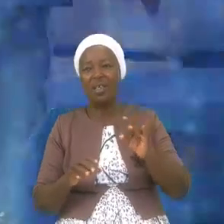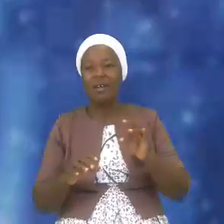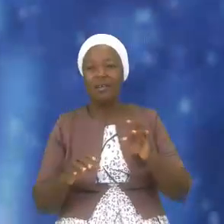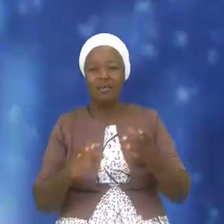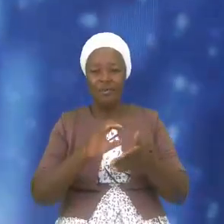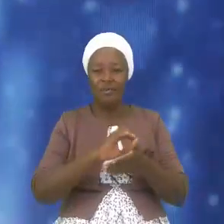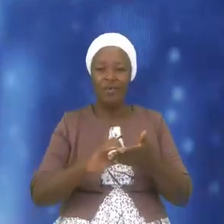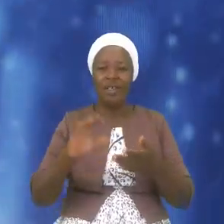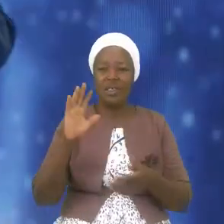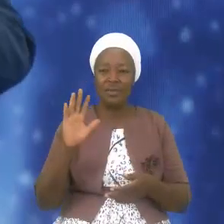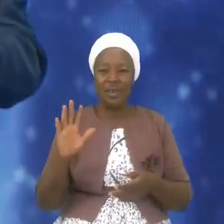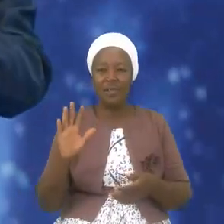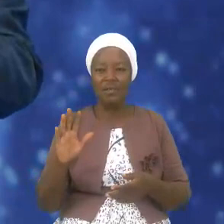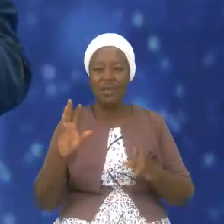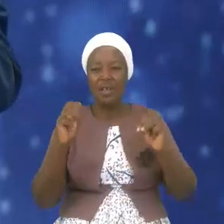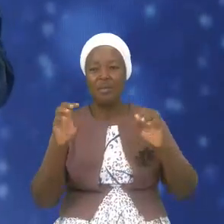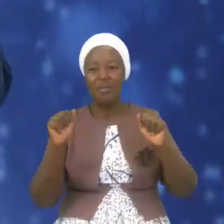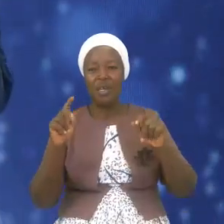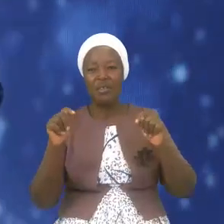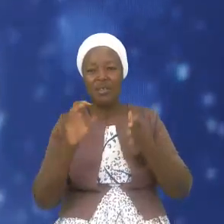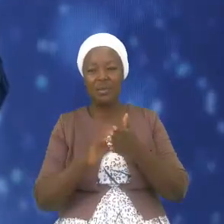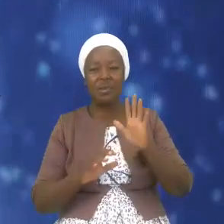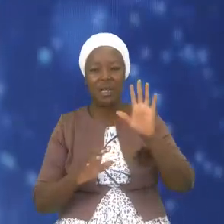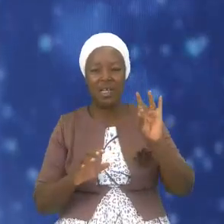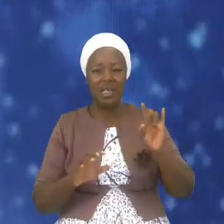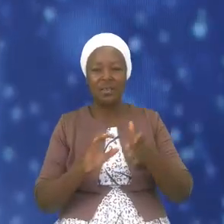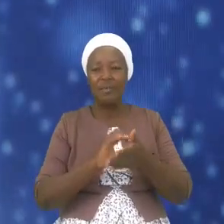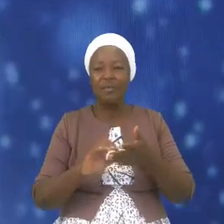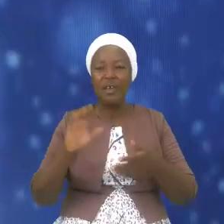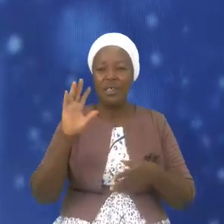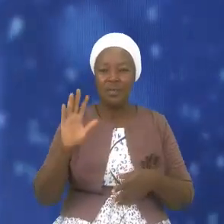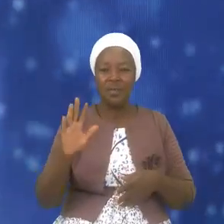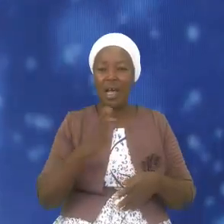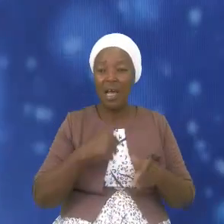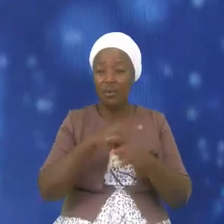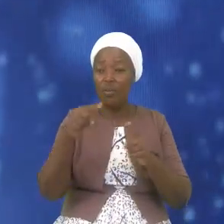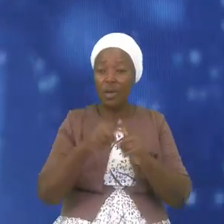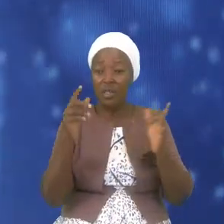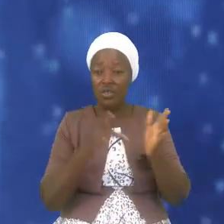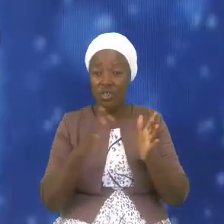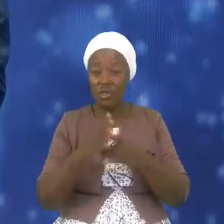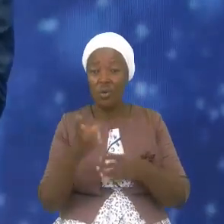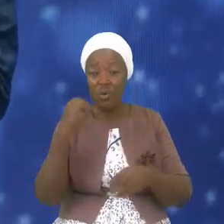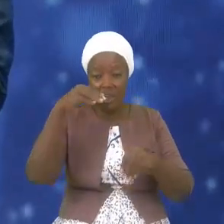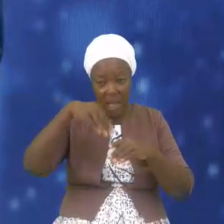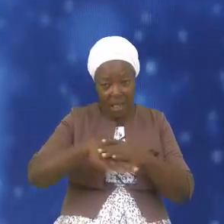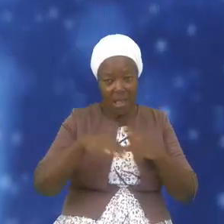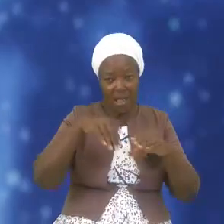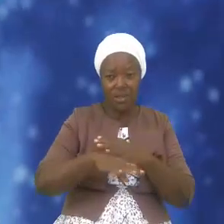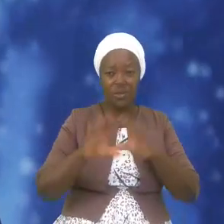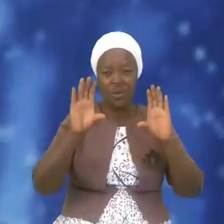verse 5. And when Jesus was entered into Capernaum, there came unto him